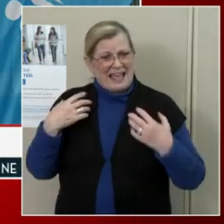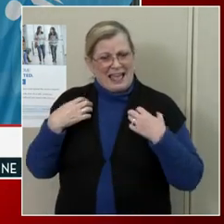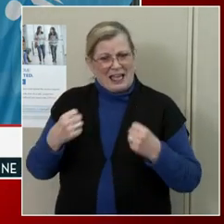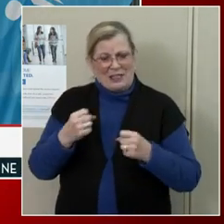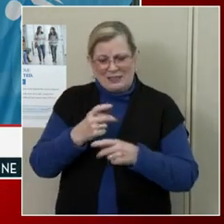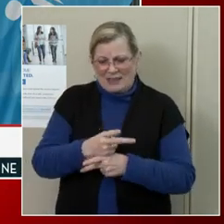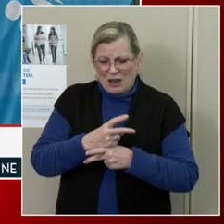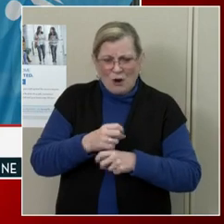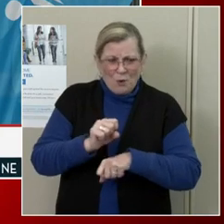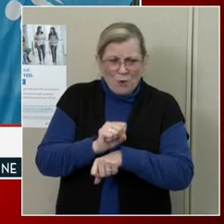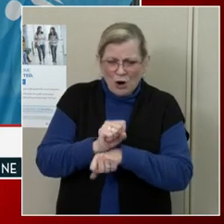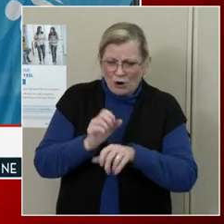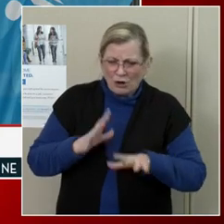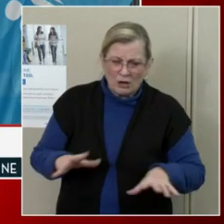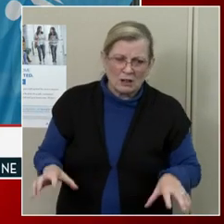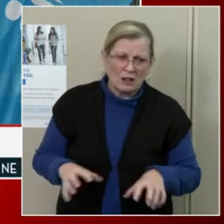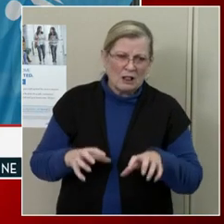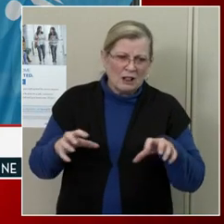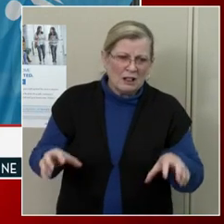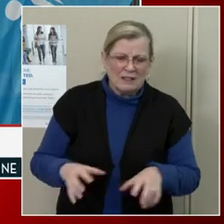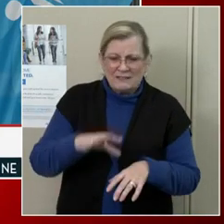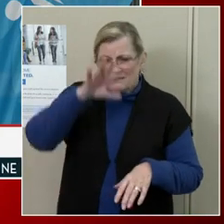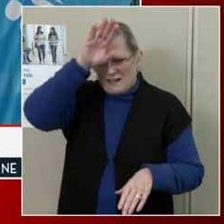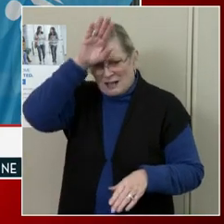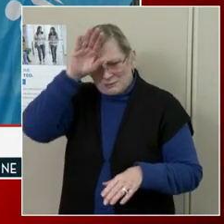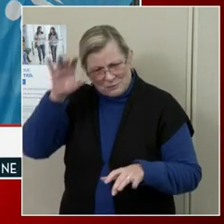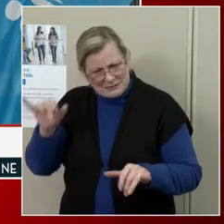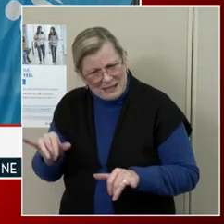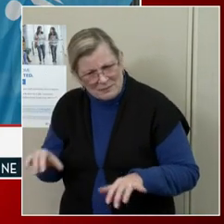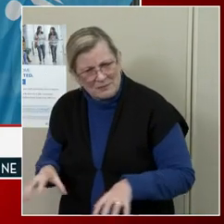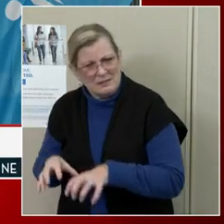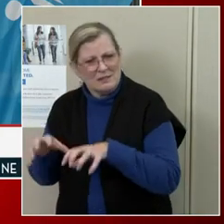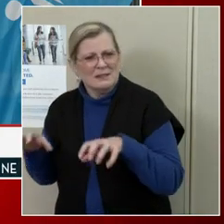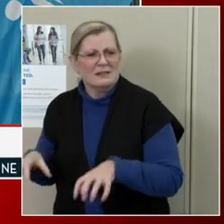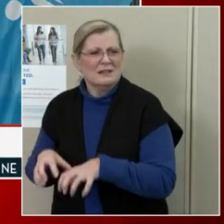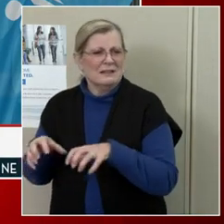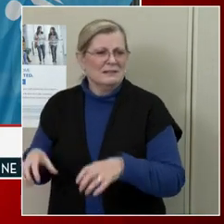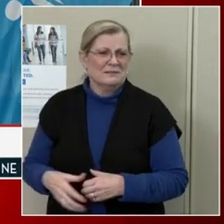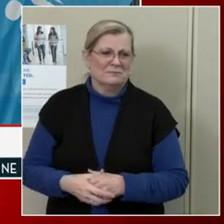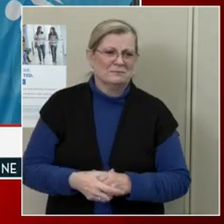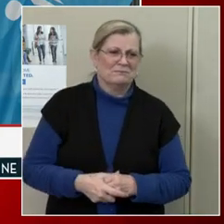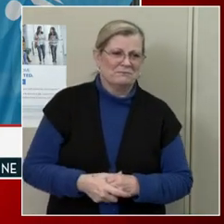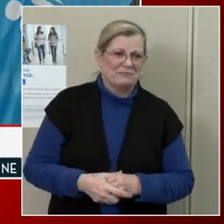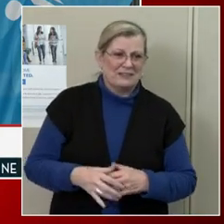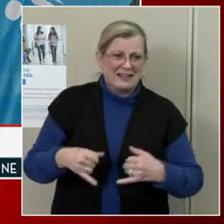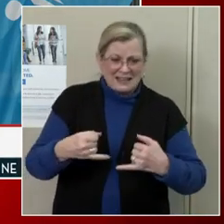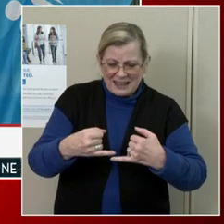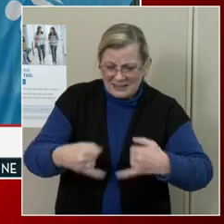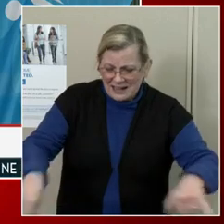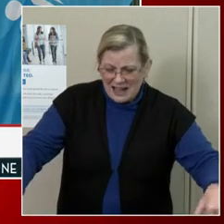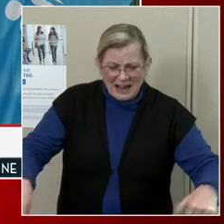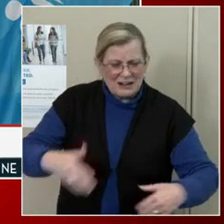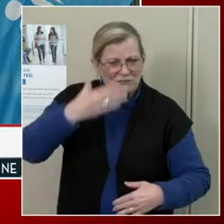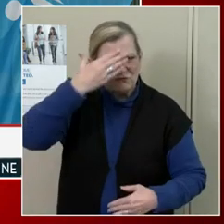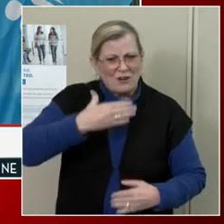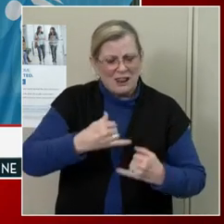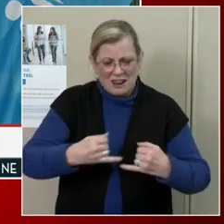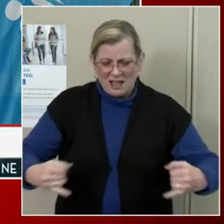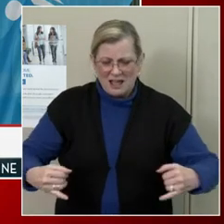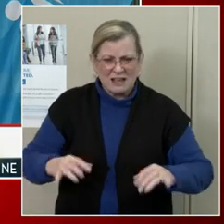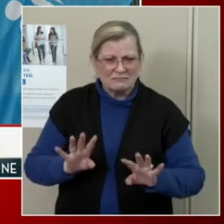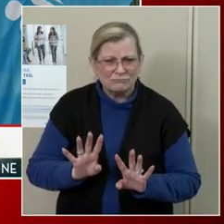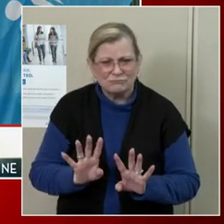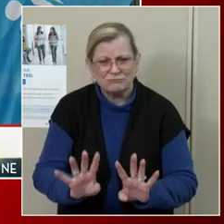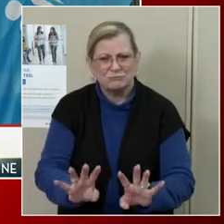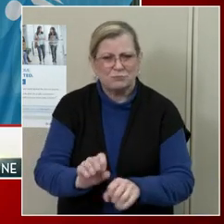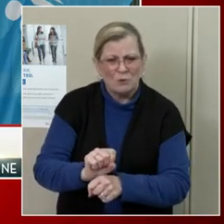firefighters, and everyone working on the front line of this pandemic. It is our honor to provide this vaccine to